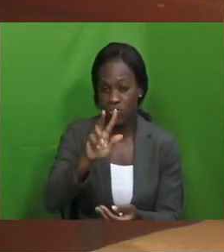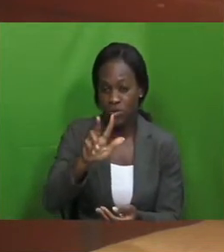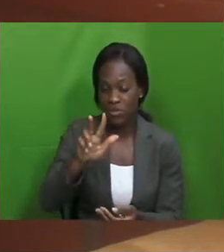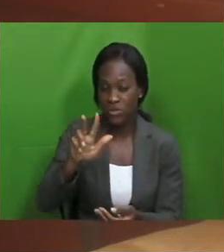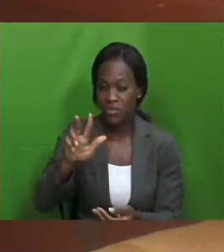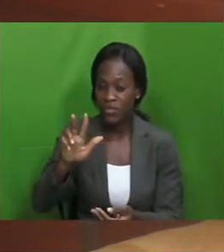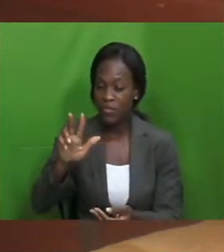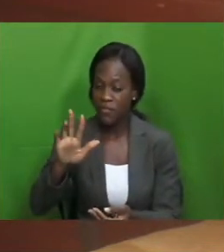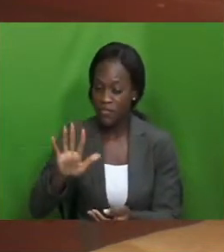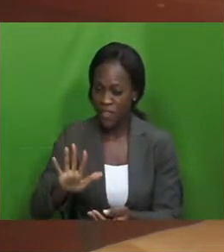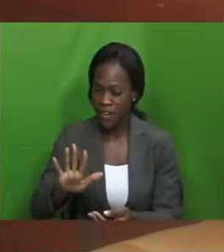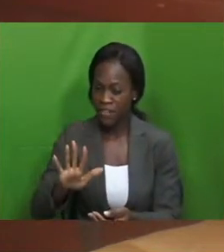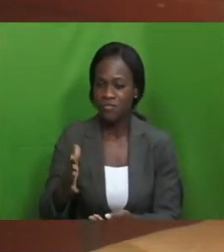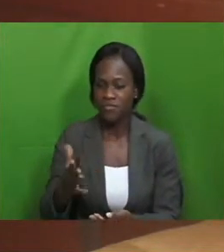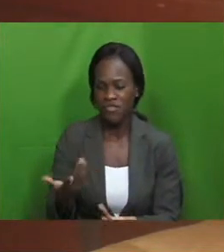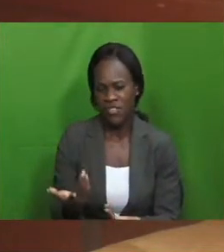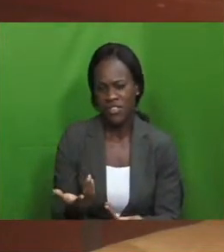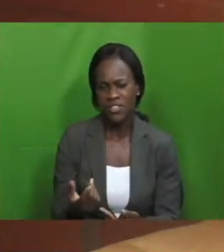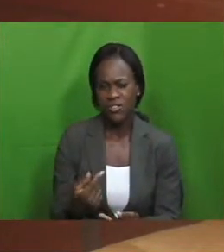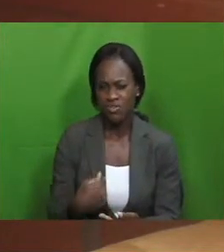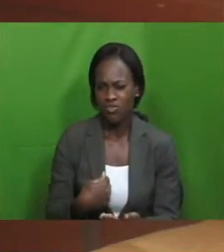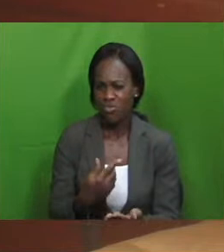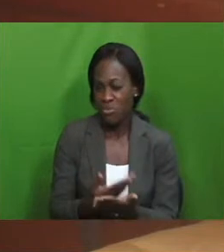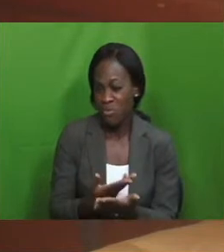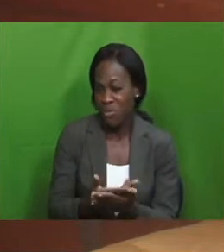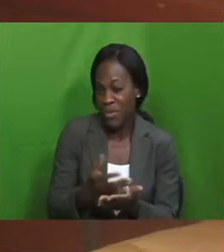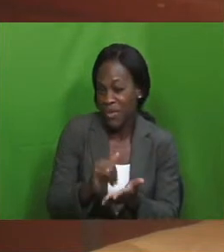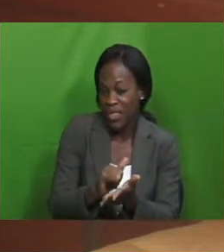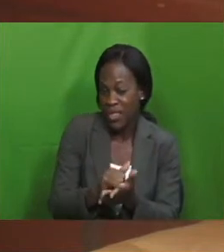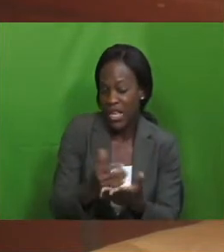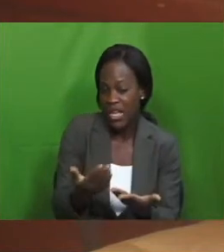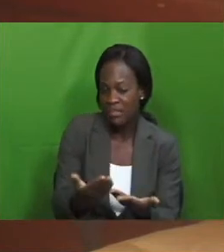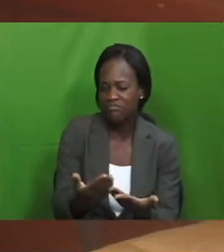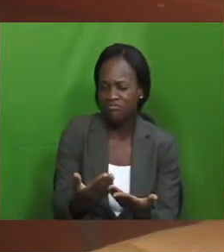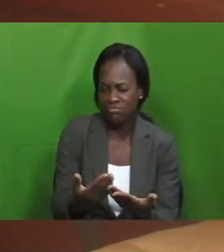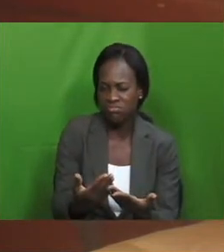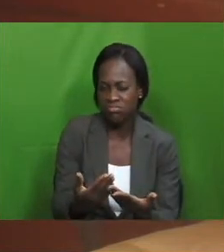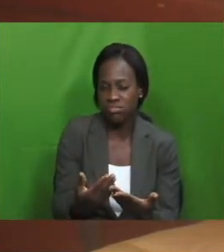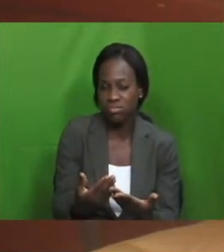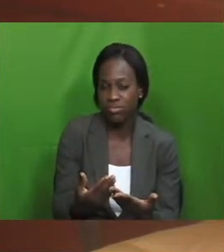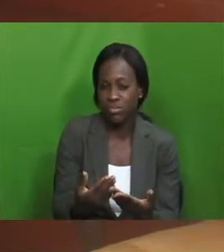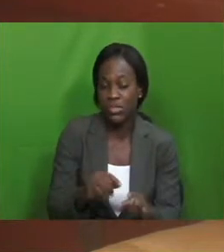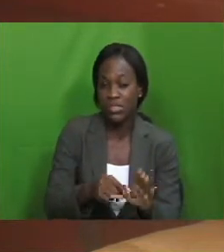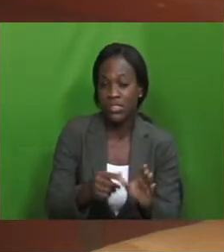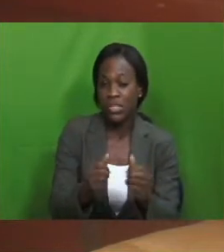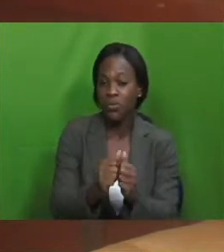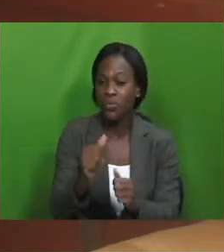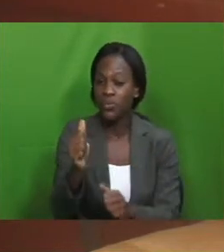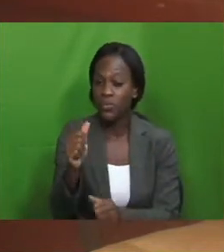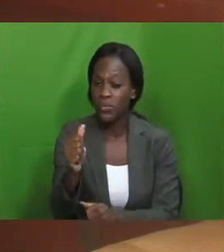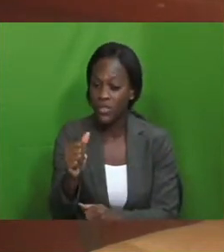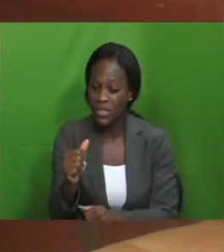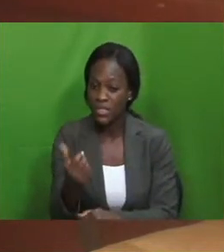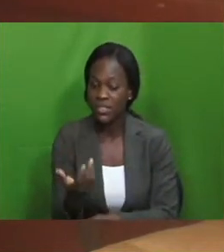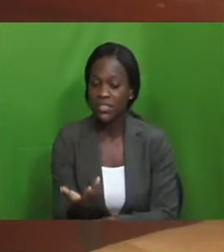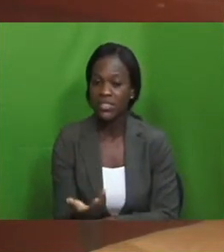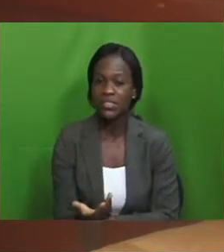answer. So I would plead that we go to item listed as 10 on page